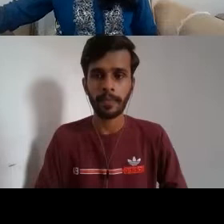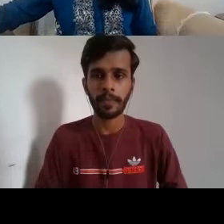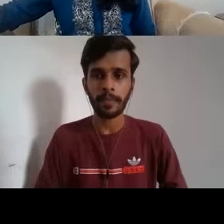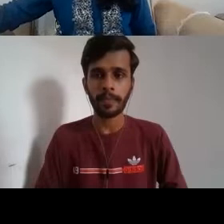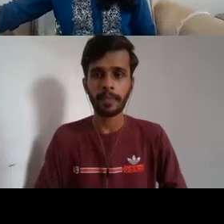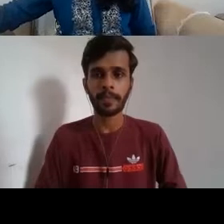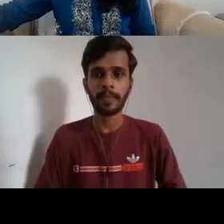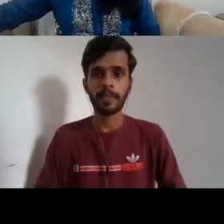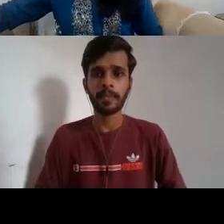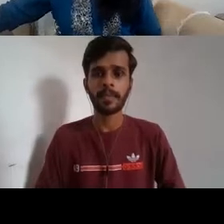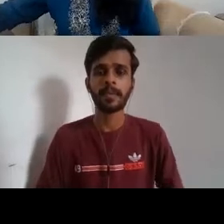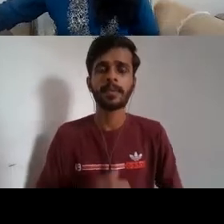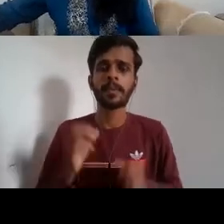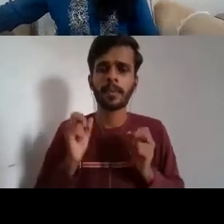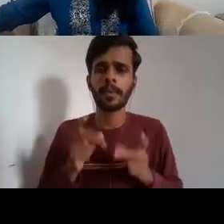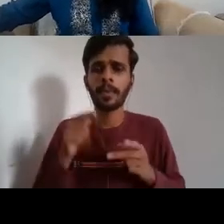So as